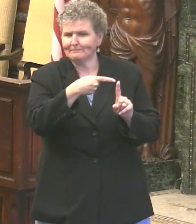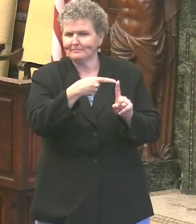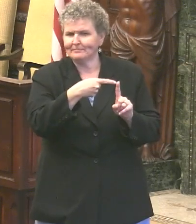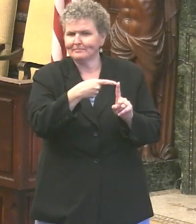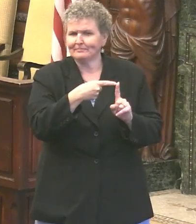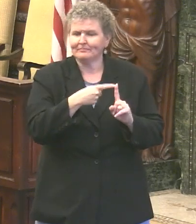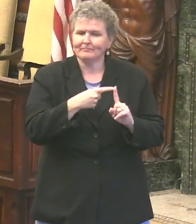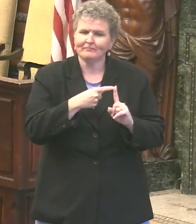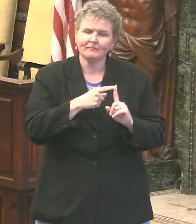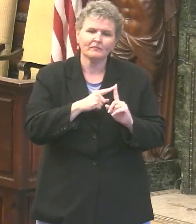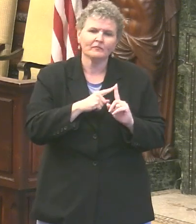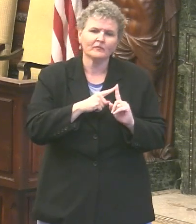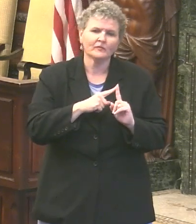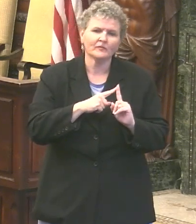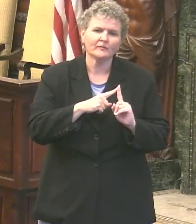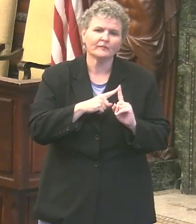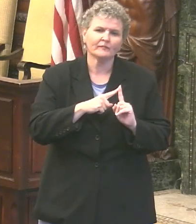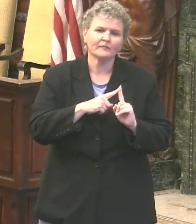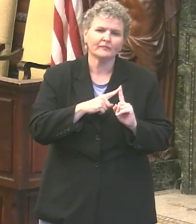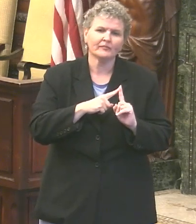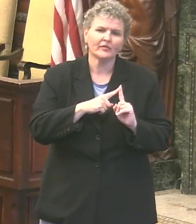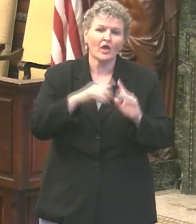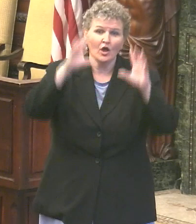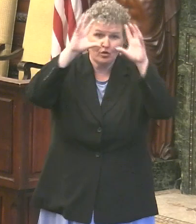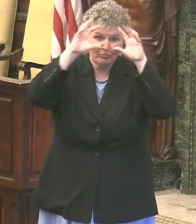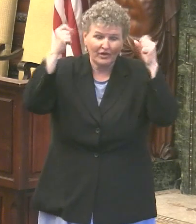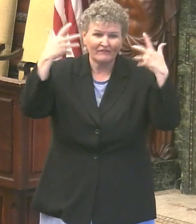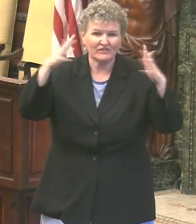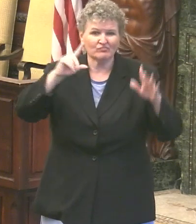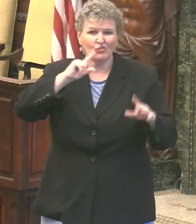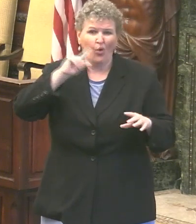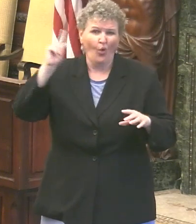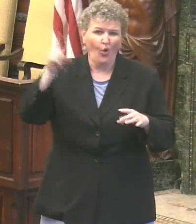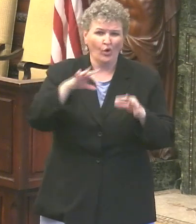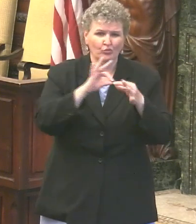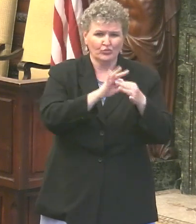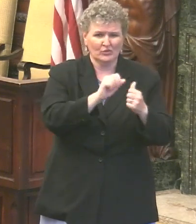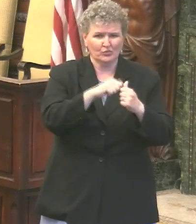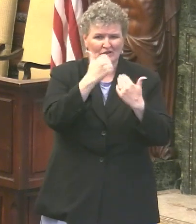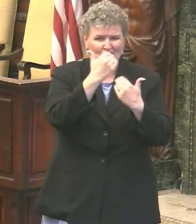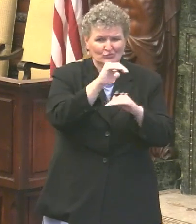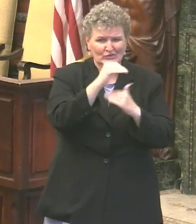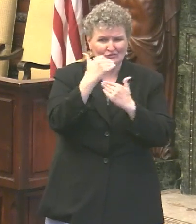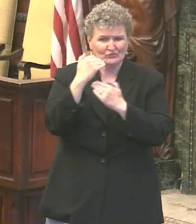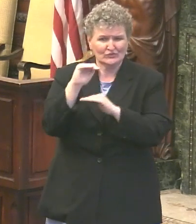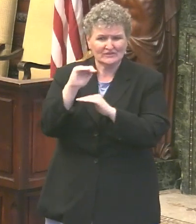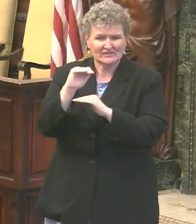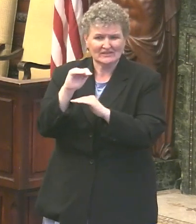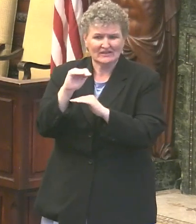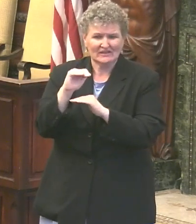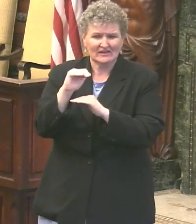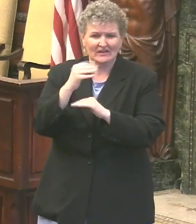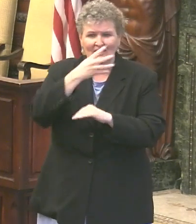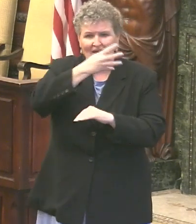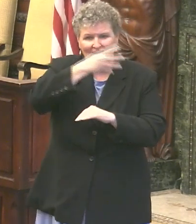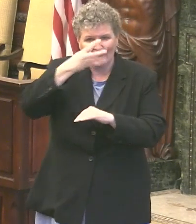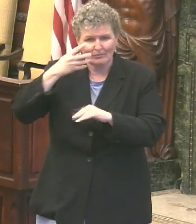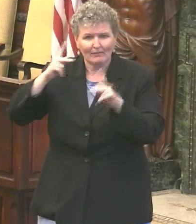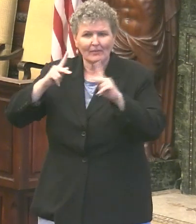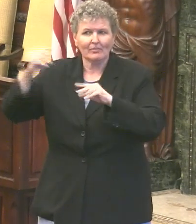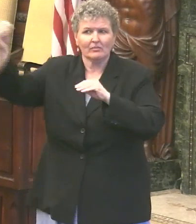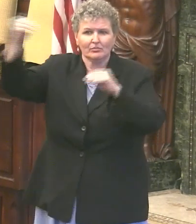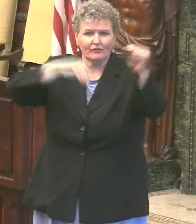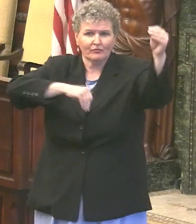information. The president signing an order basically restricting the count of illegal immigrants in the census. Any response to